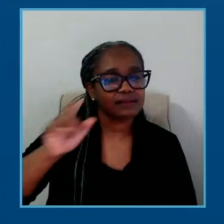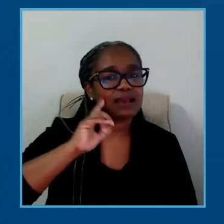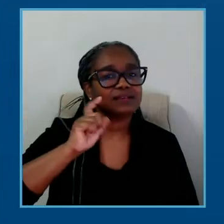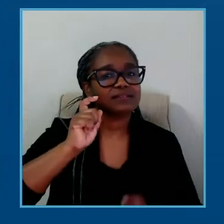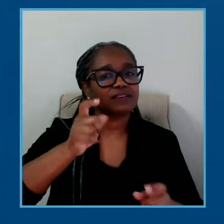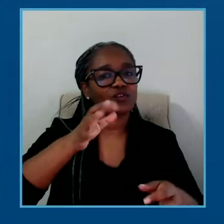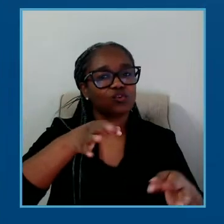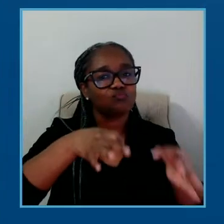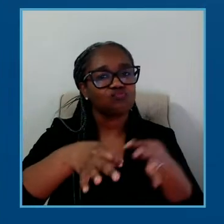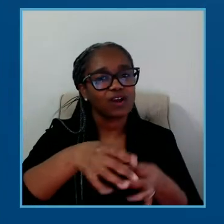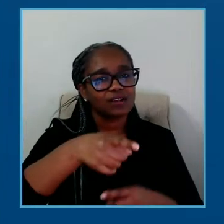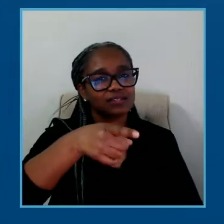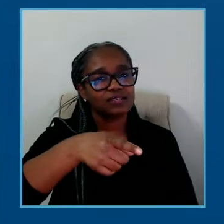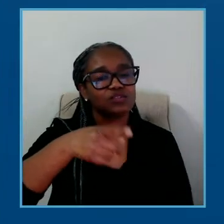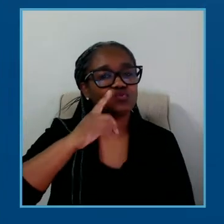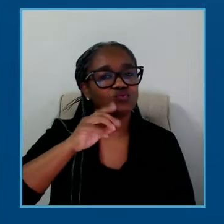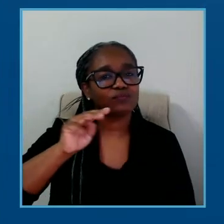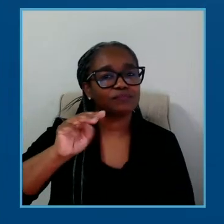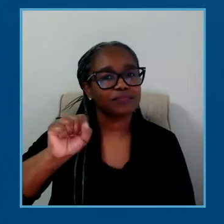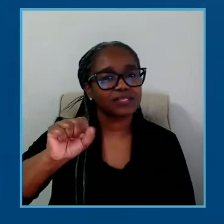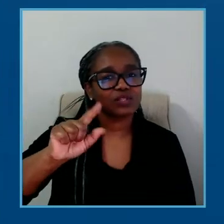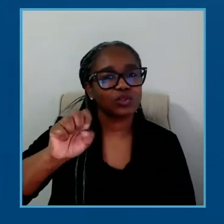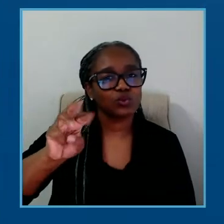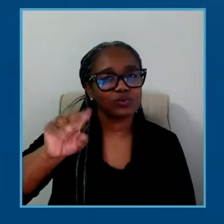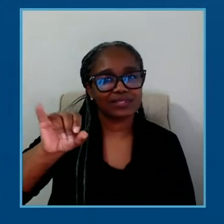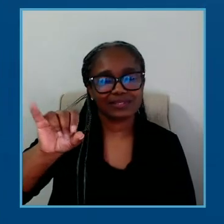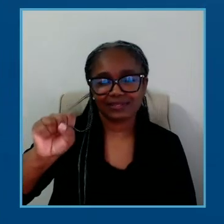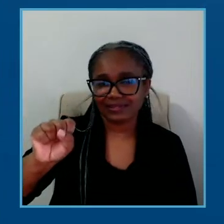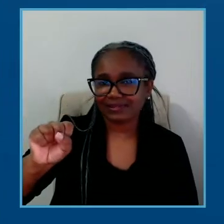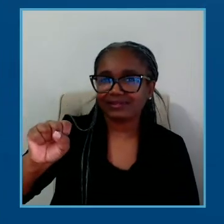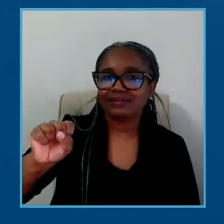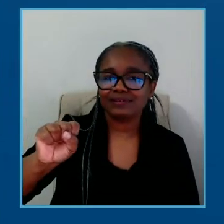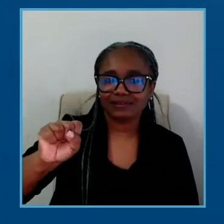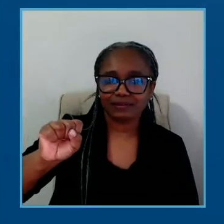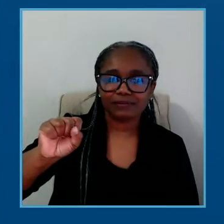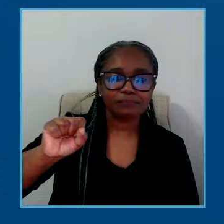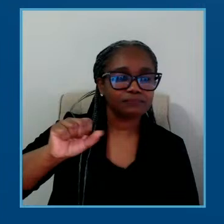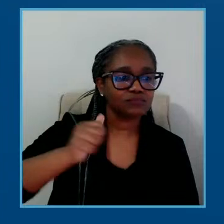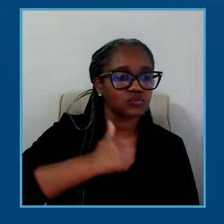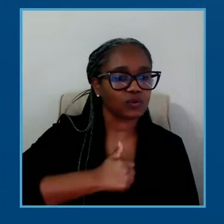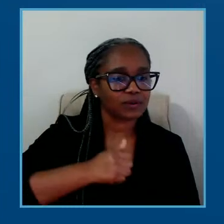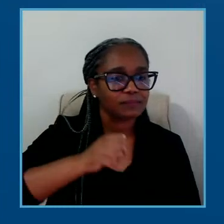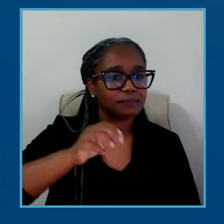Yes, present for Ms. Penske. Ms. Pringle.